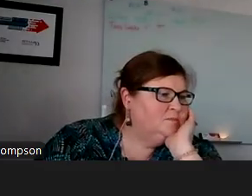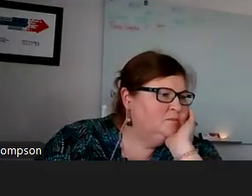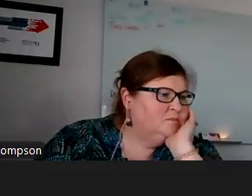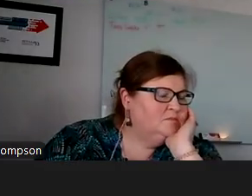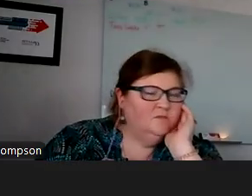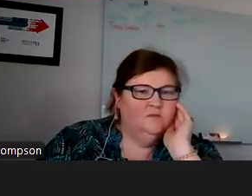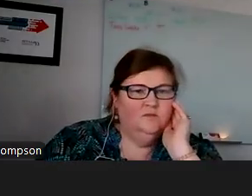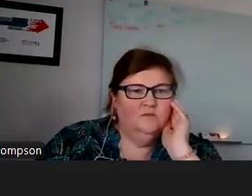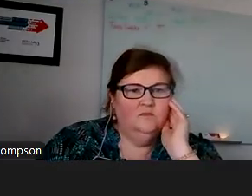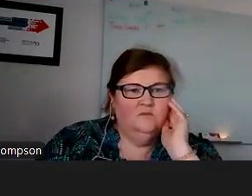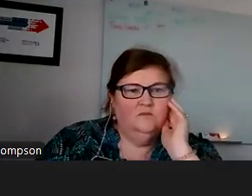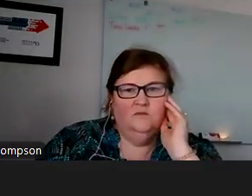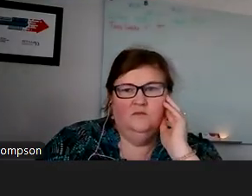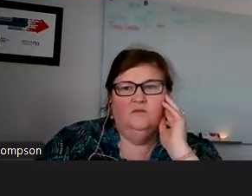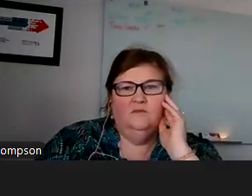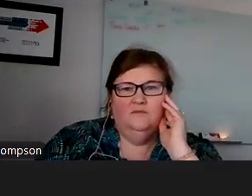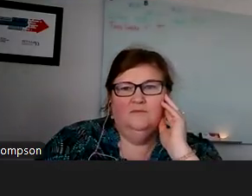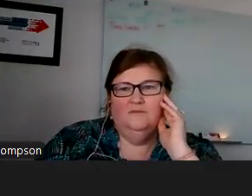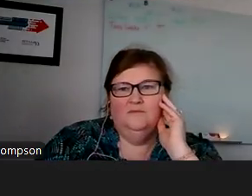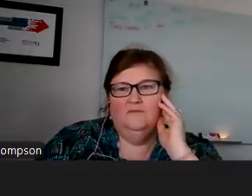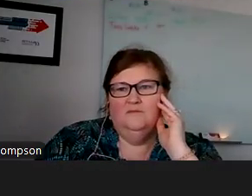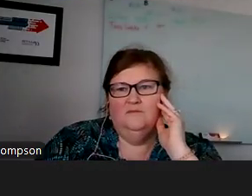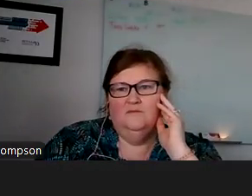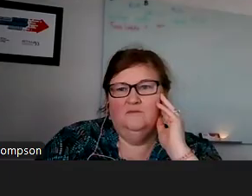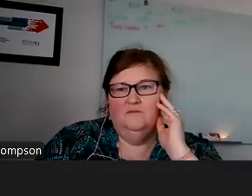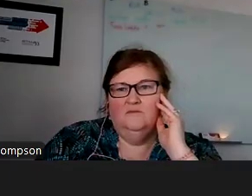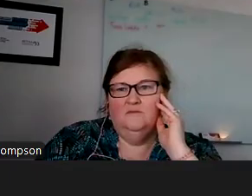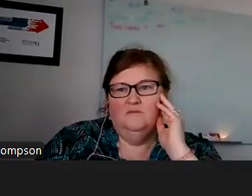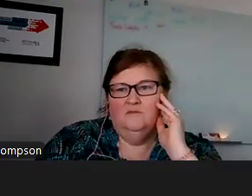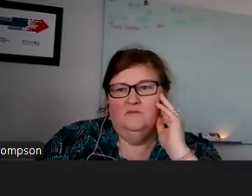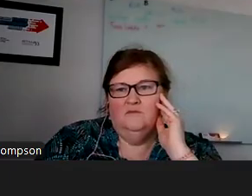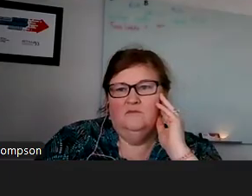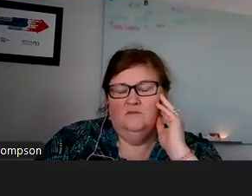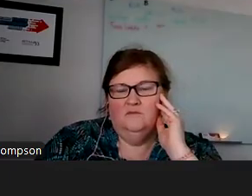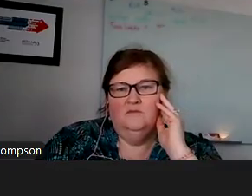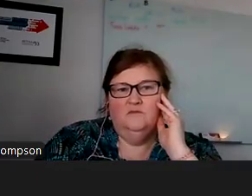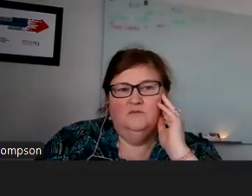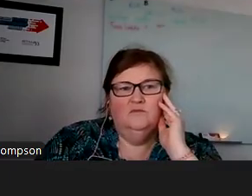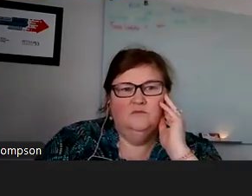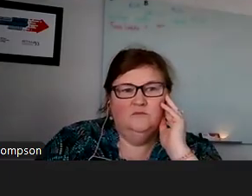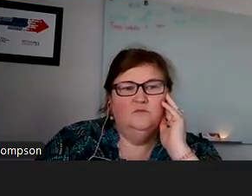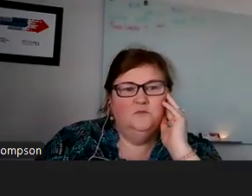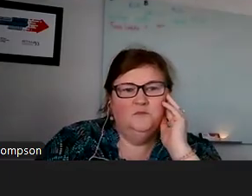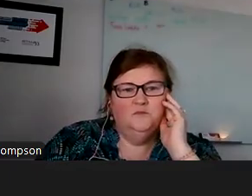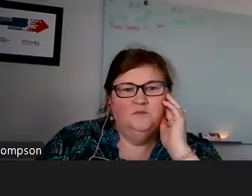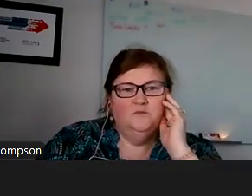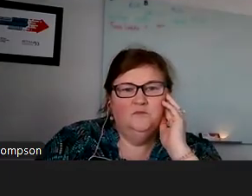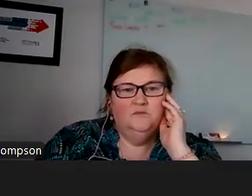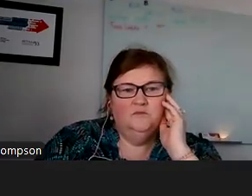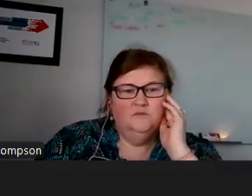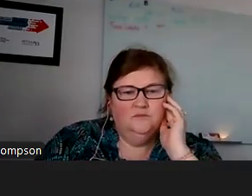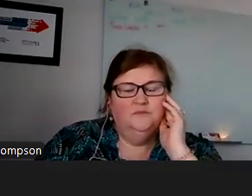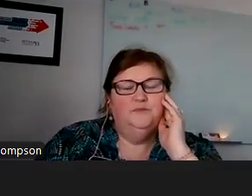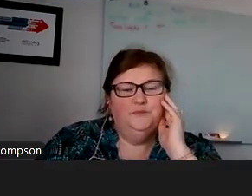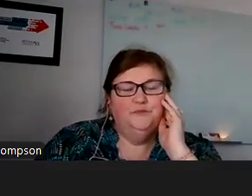been having that experience a lot there's a large deaf community. And it's not a community with people who are deaf. It's a deaf